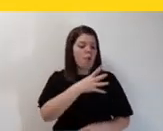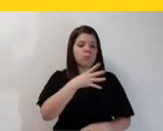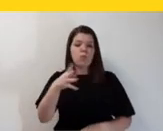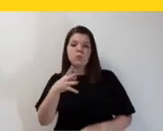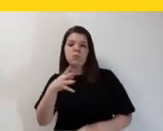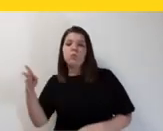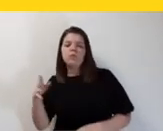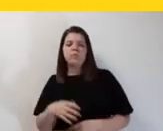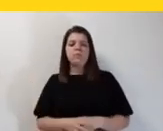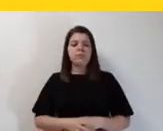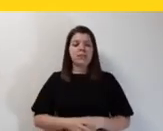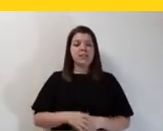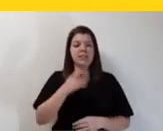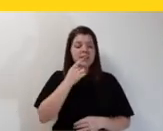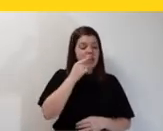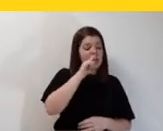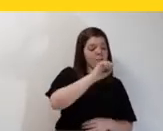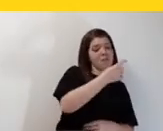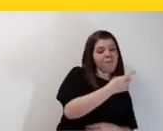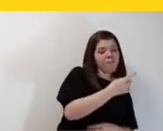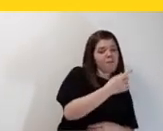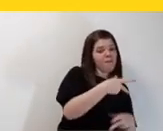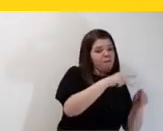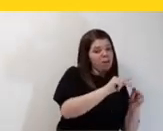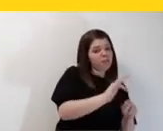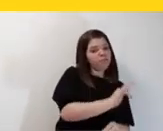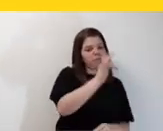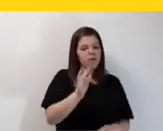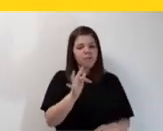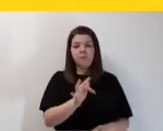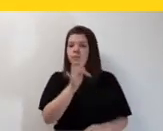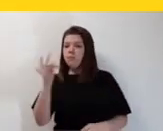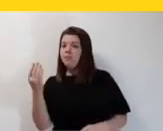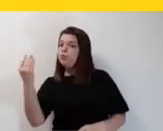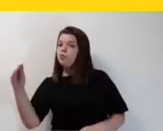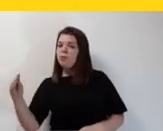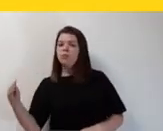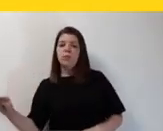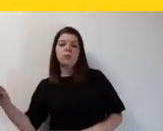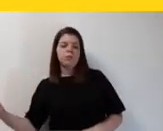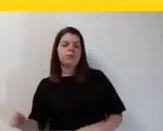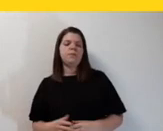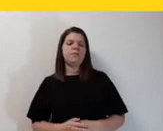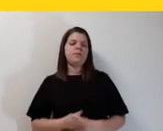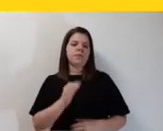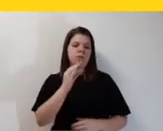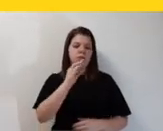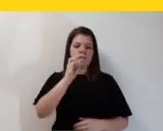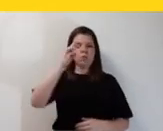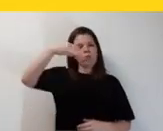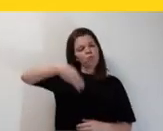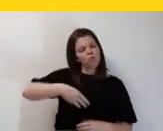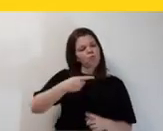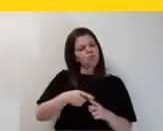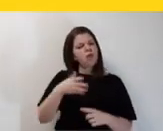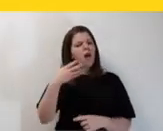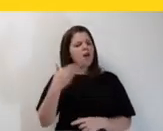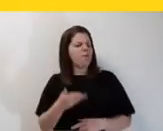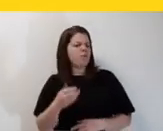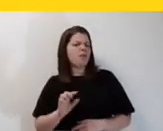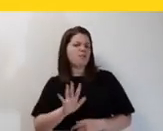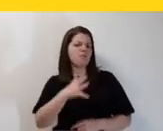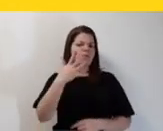the classroom in an analogous way. Sprint is the duration of the didactic unit or topic,